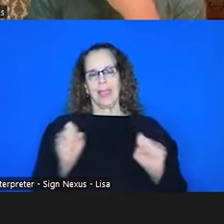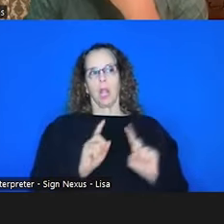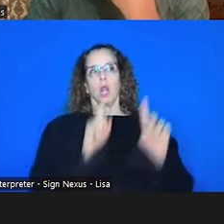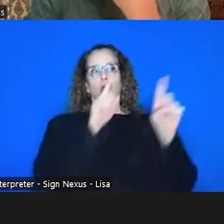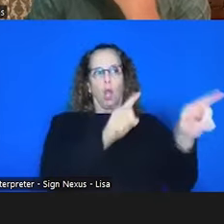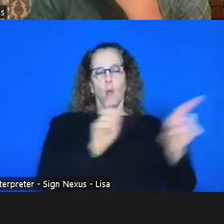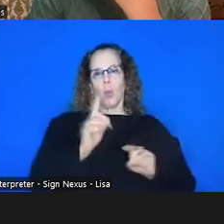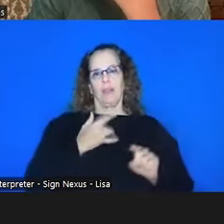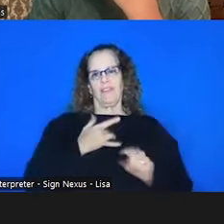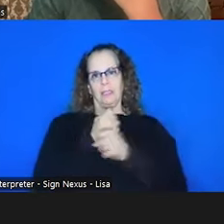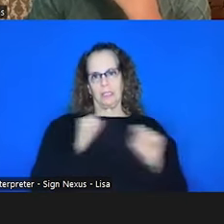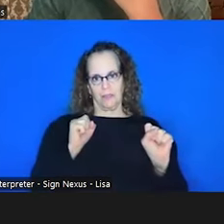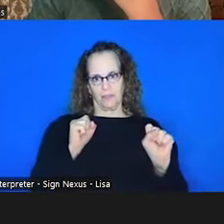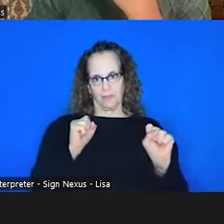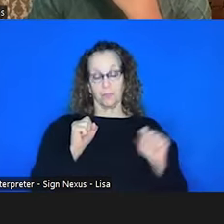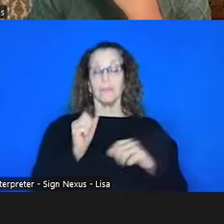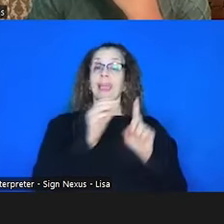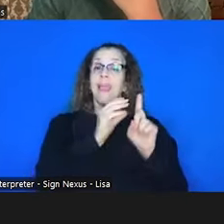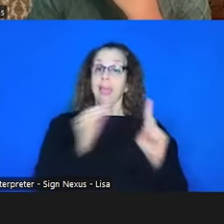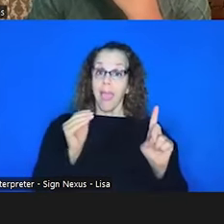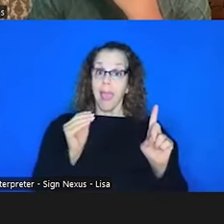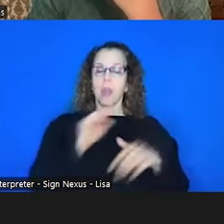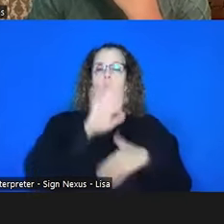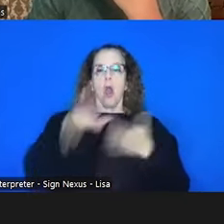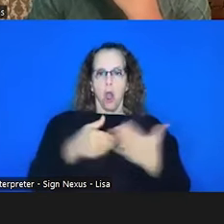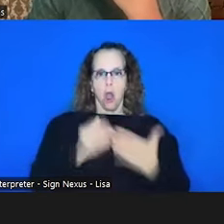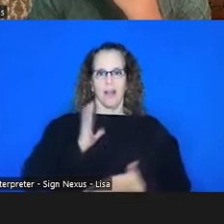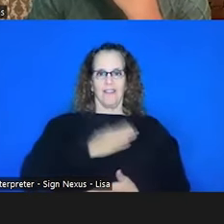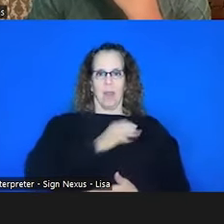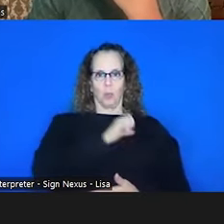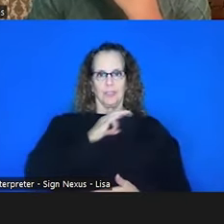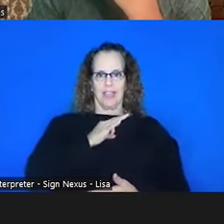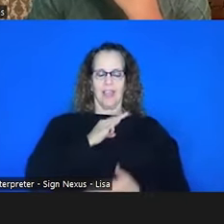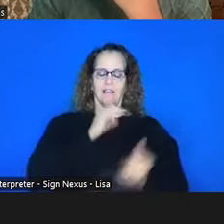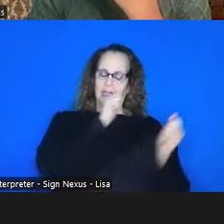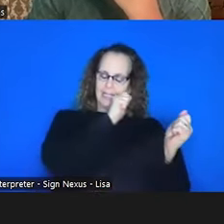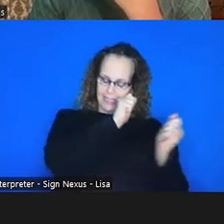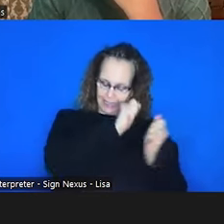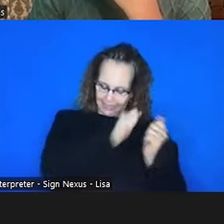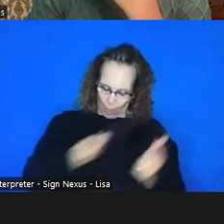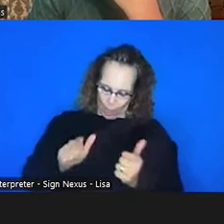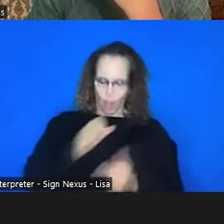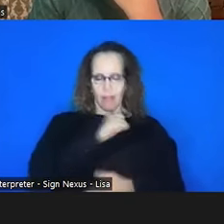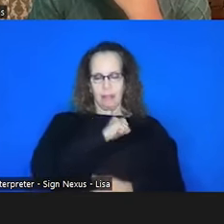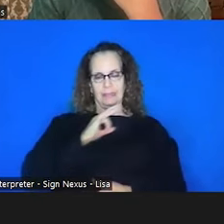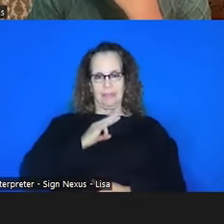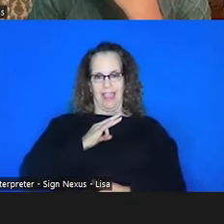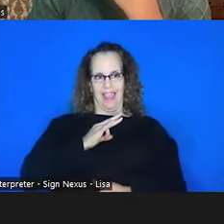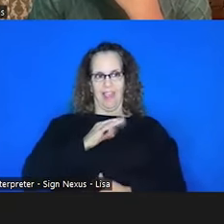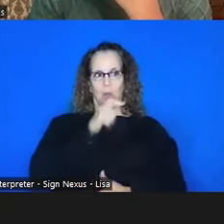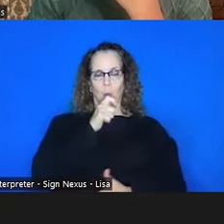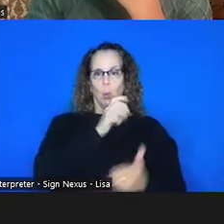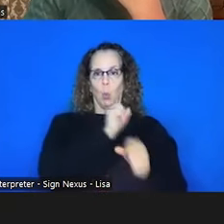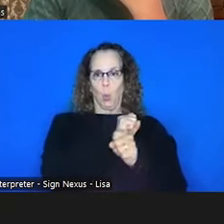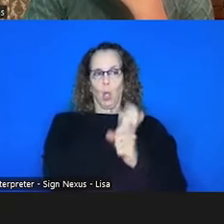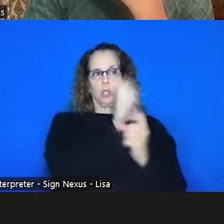in. Also, all of our staff, every staff member that has access to clients, regardless to whether